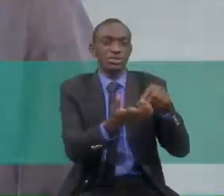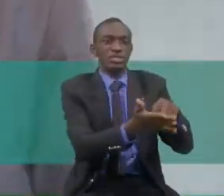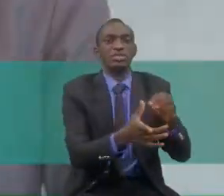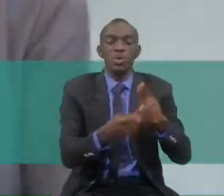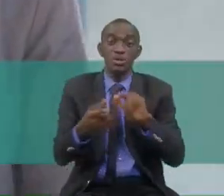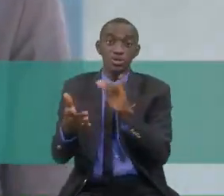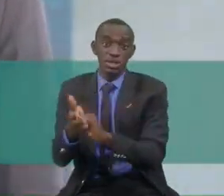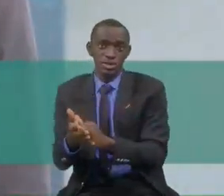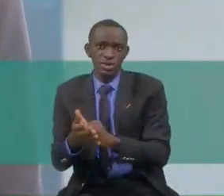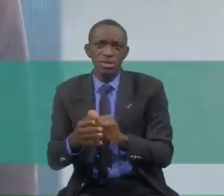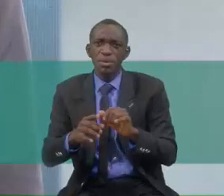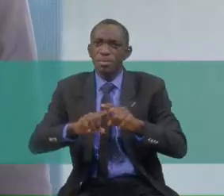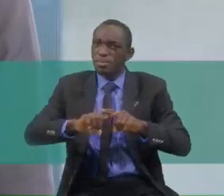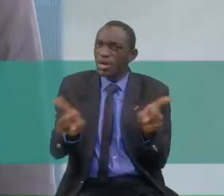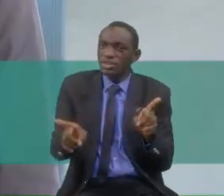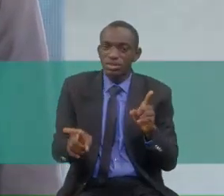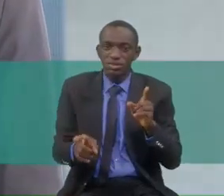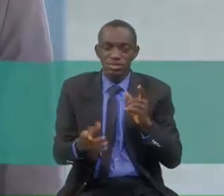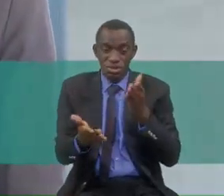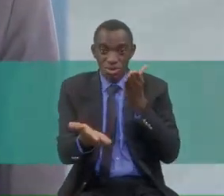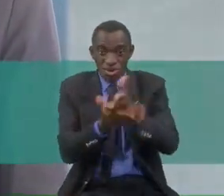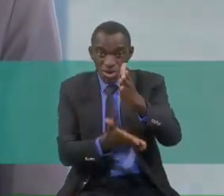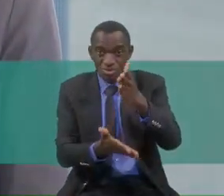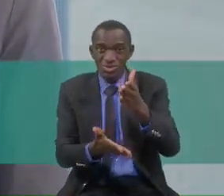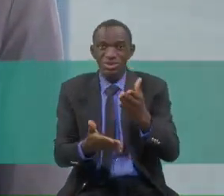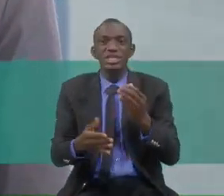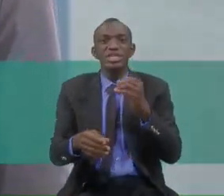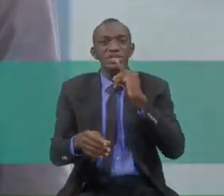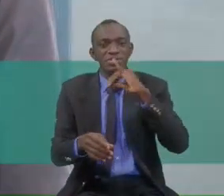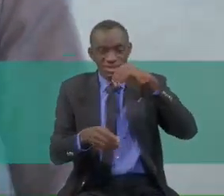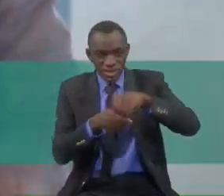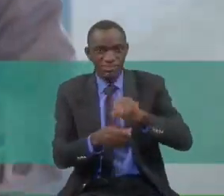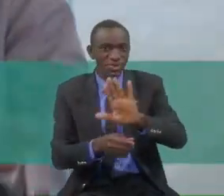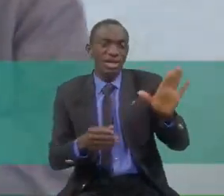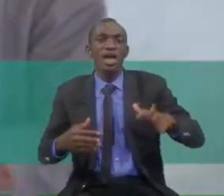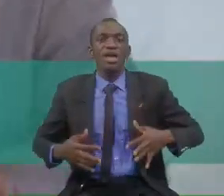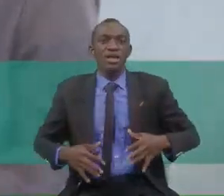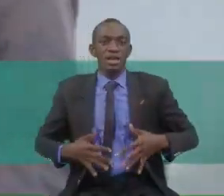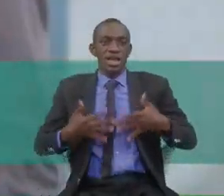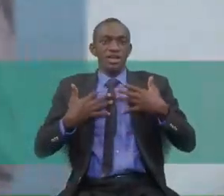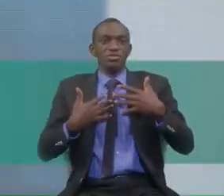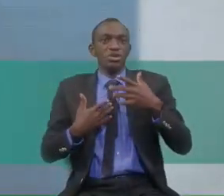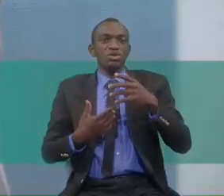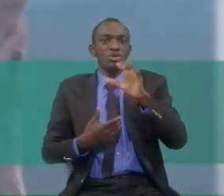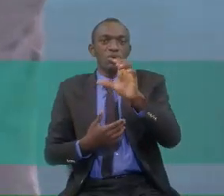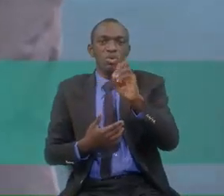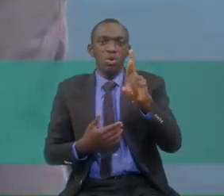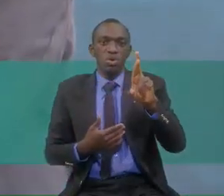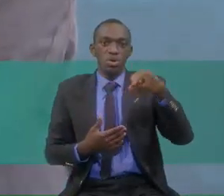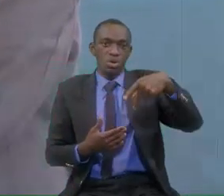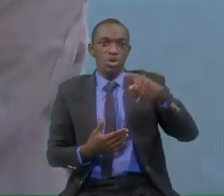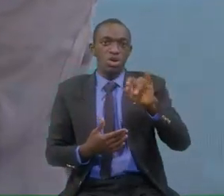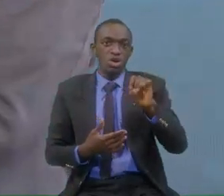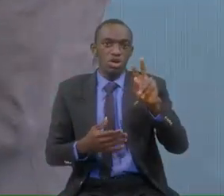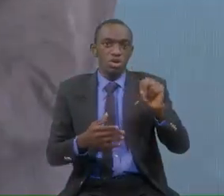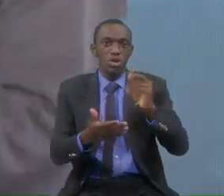But the corruption is in their life. The corruption is in their mode